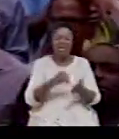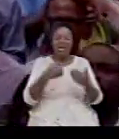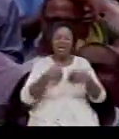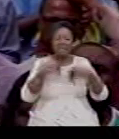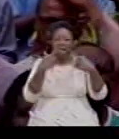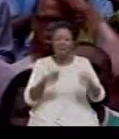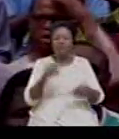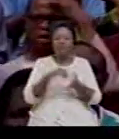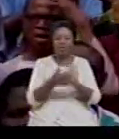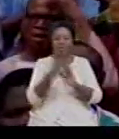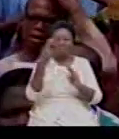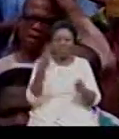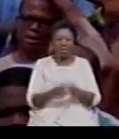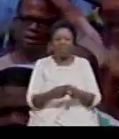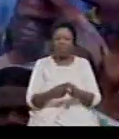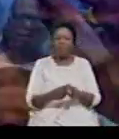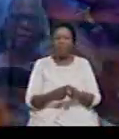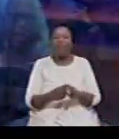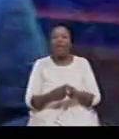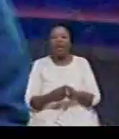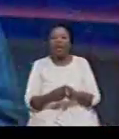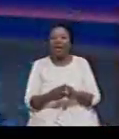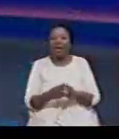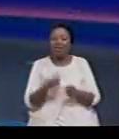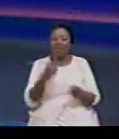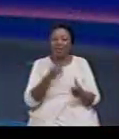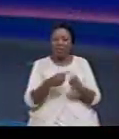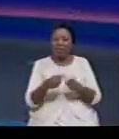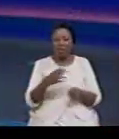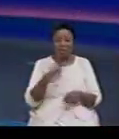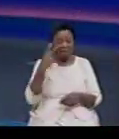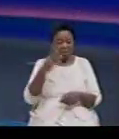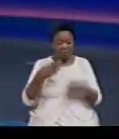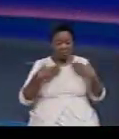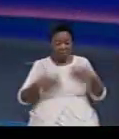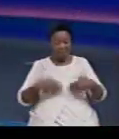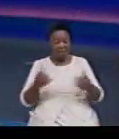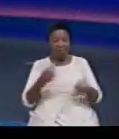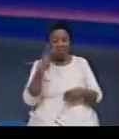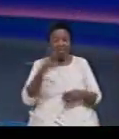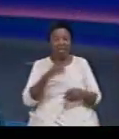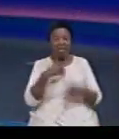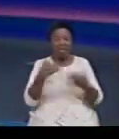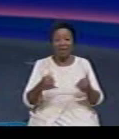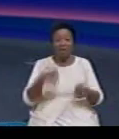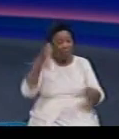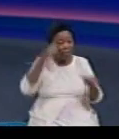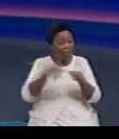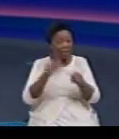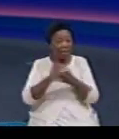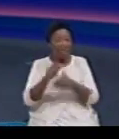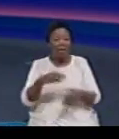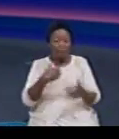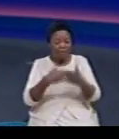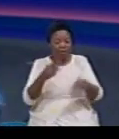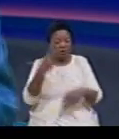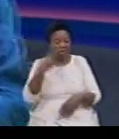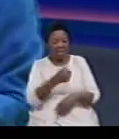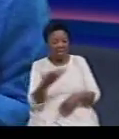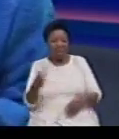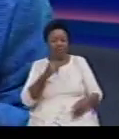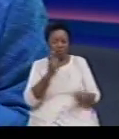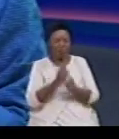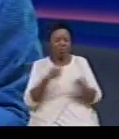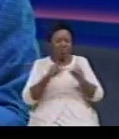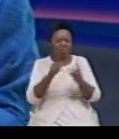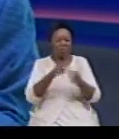is done. Remember, no complaint. Remember, no murmuring. Remember, you are praising the Lord. Now, even before you say anything,